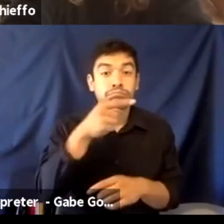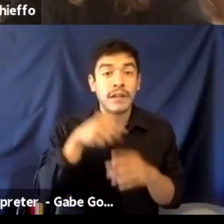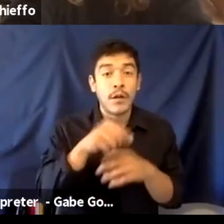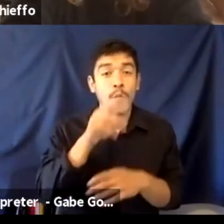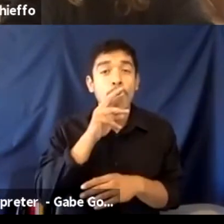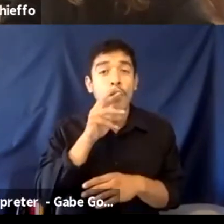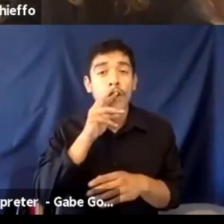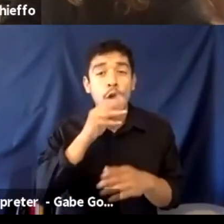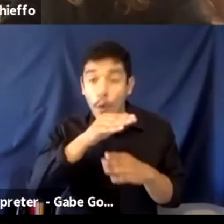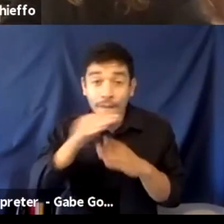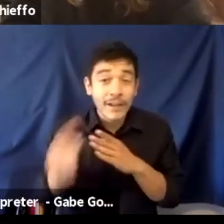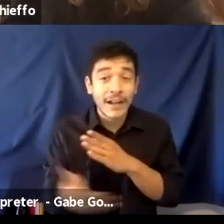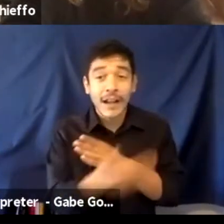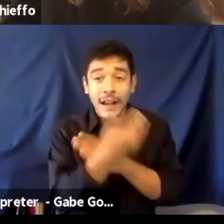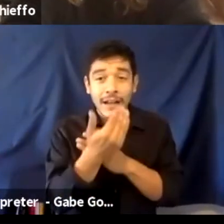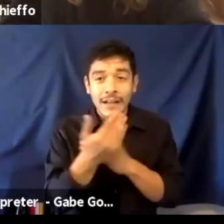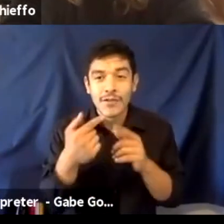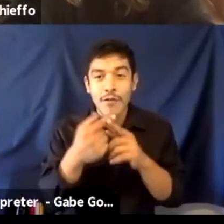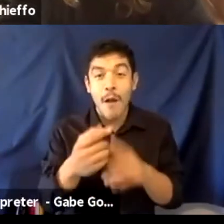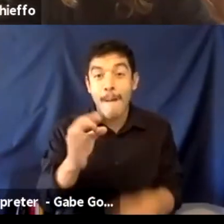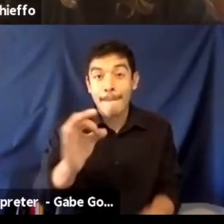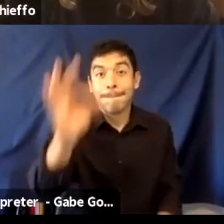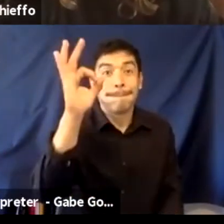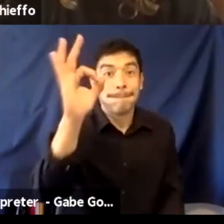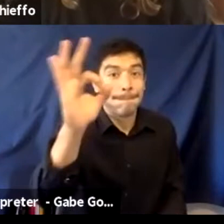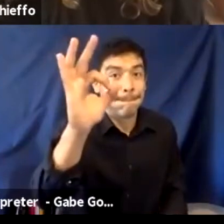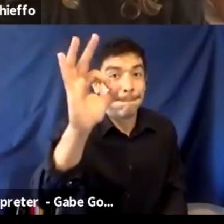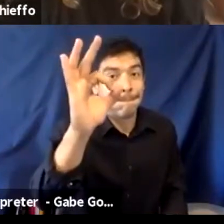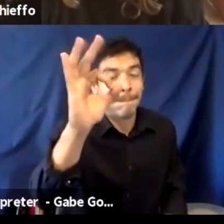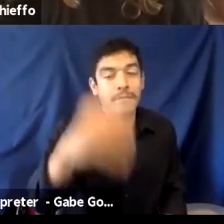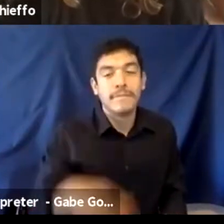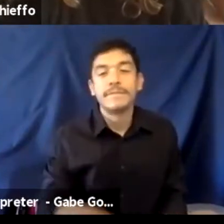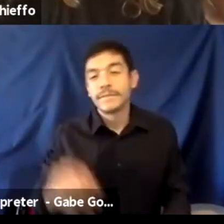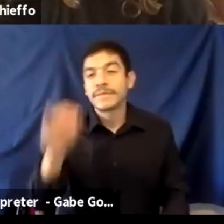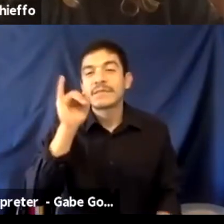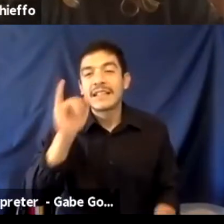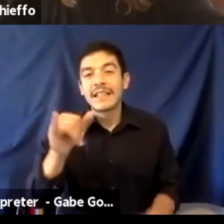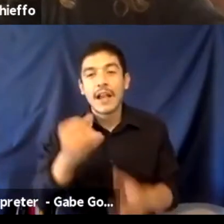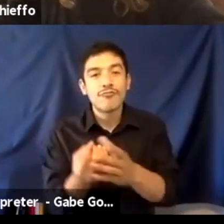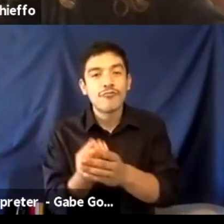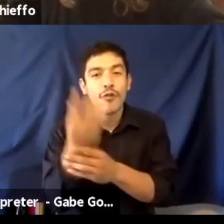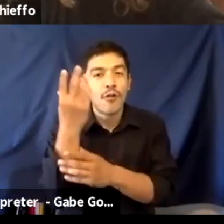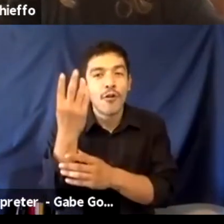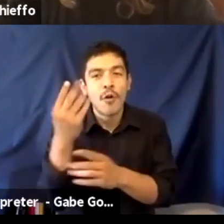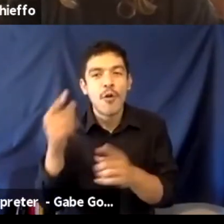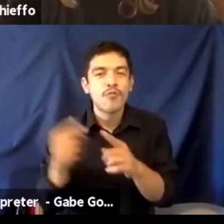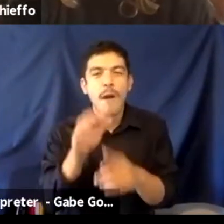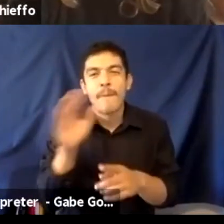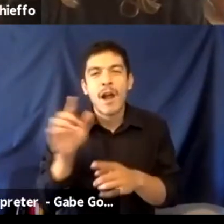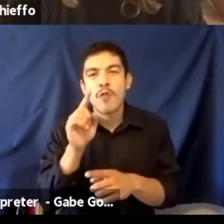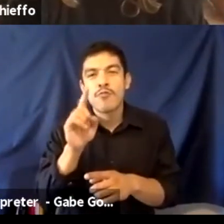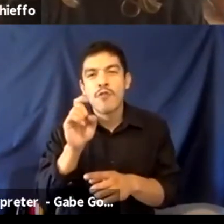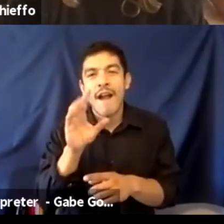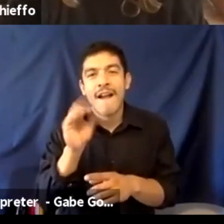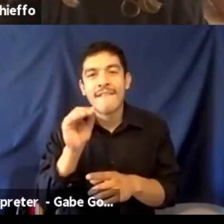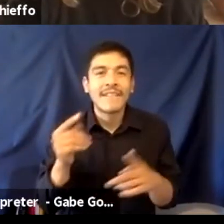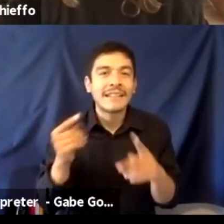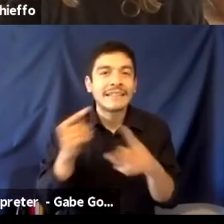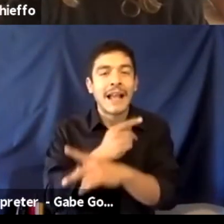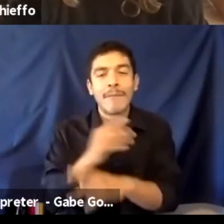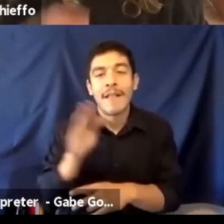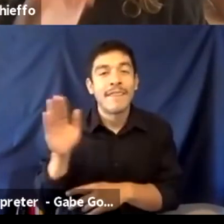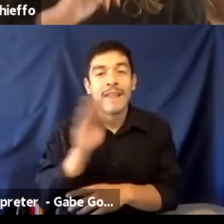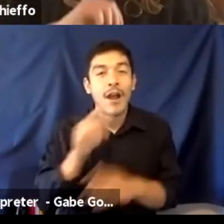water overnight, they get this big. So they grow to about 150 times